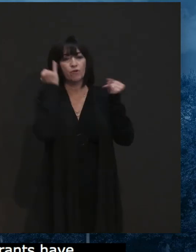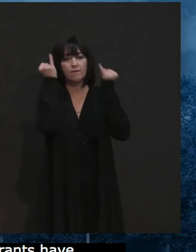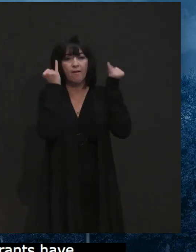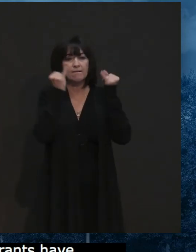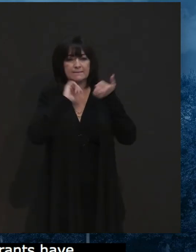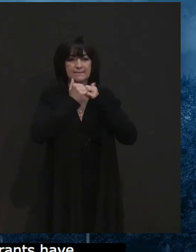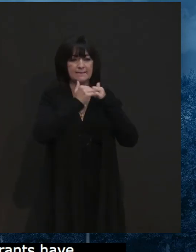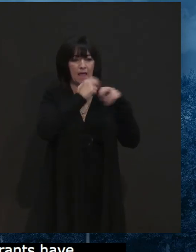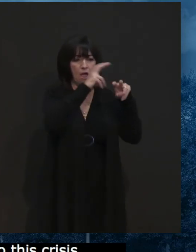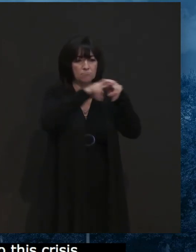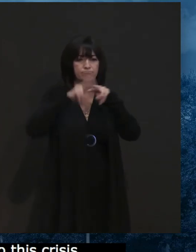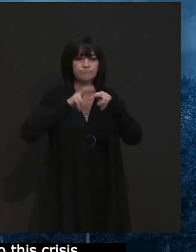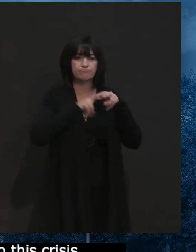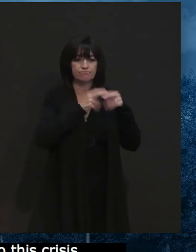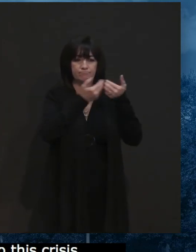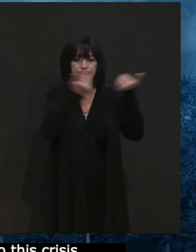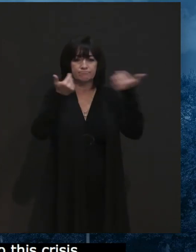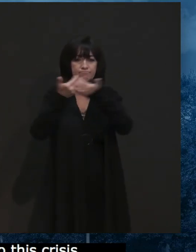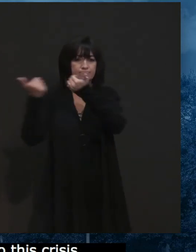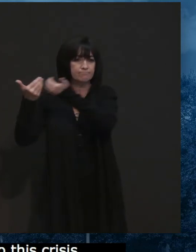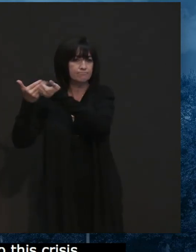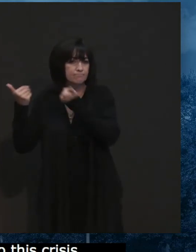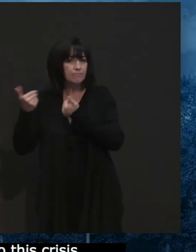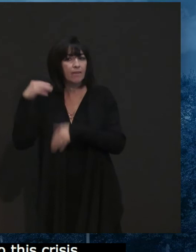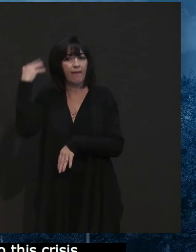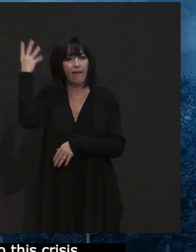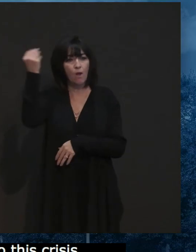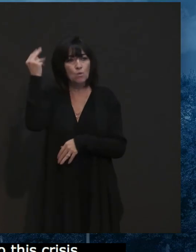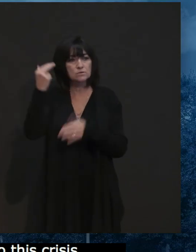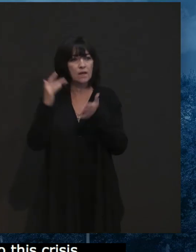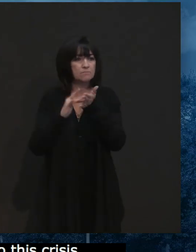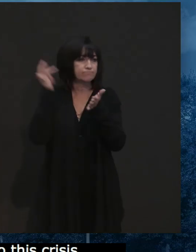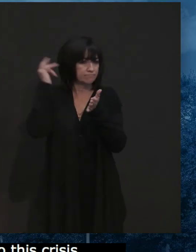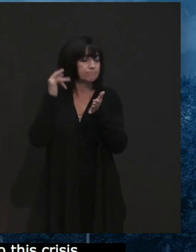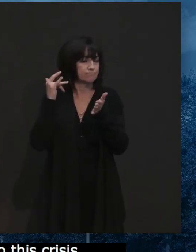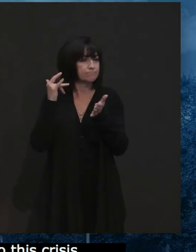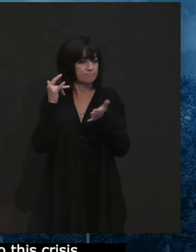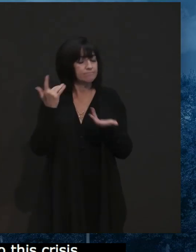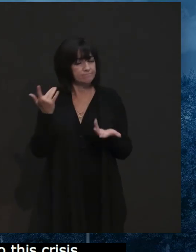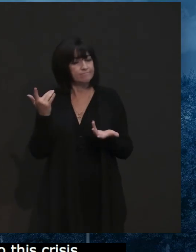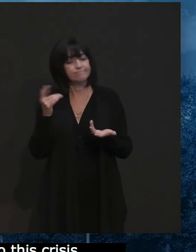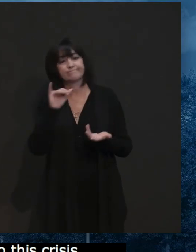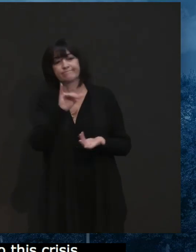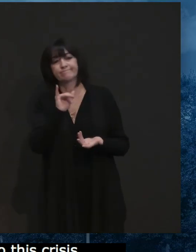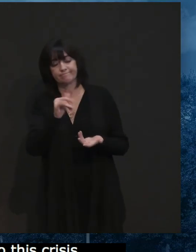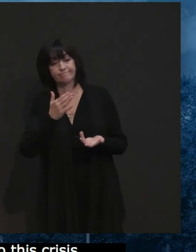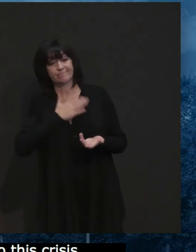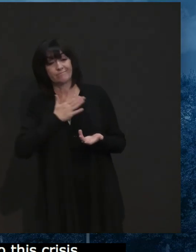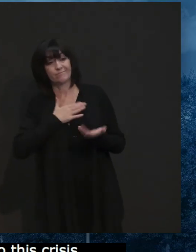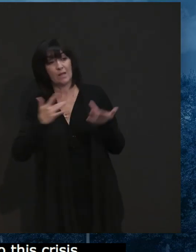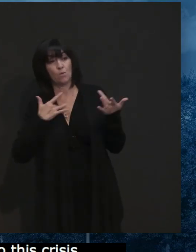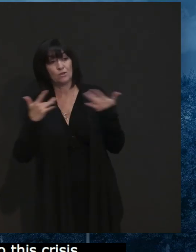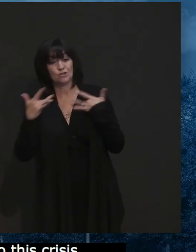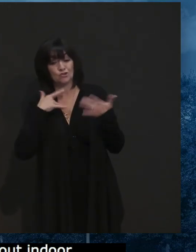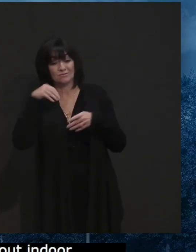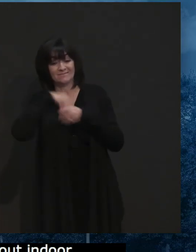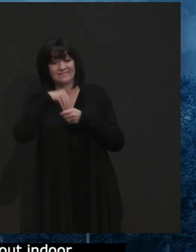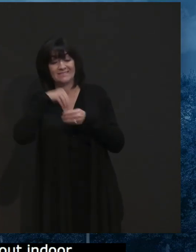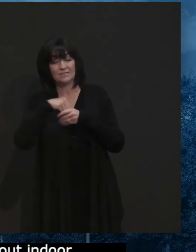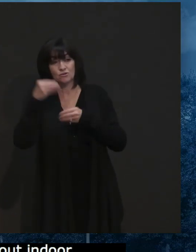although, you've heard us say we have concerns about indoor dining, I think it's